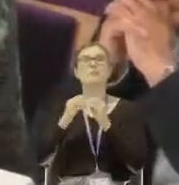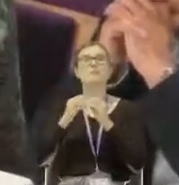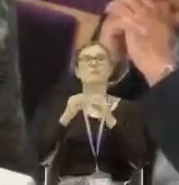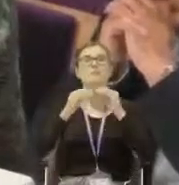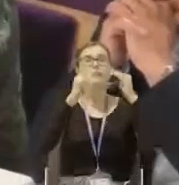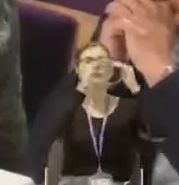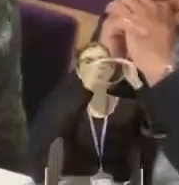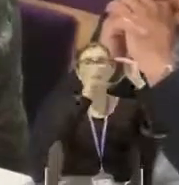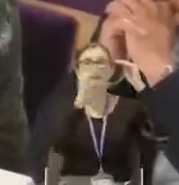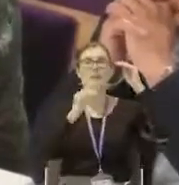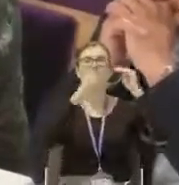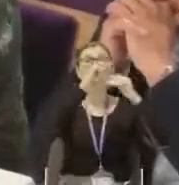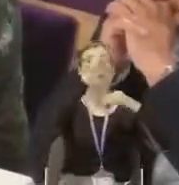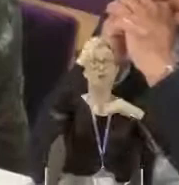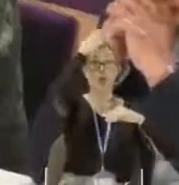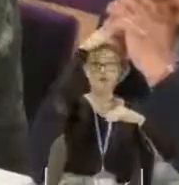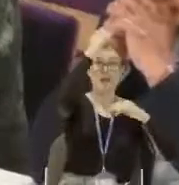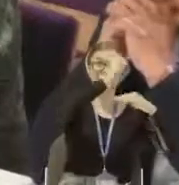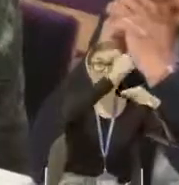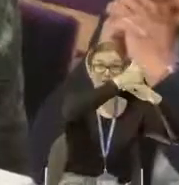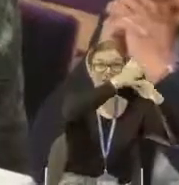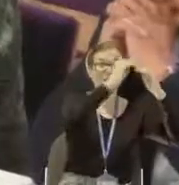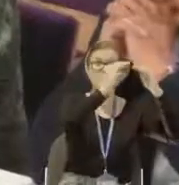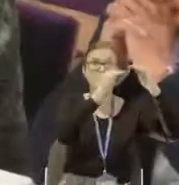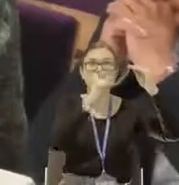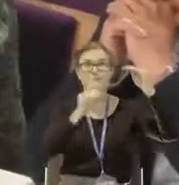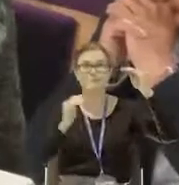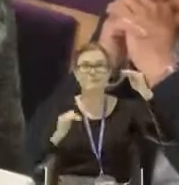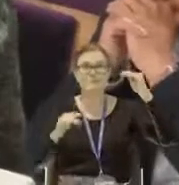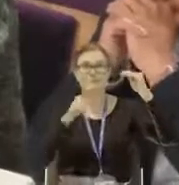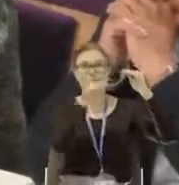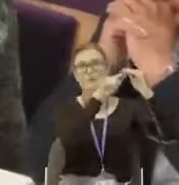Also, I'm wondering if you brought us any spare ice cream to try.